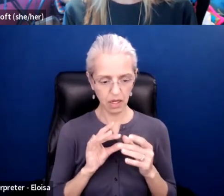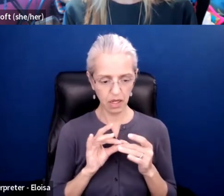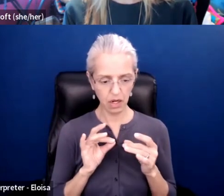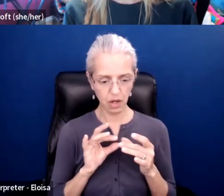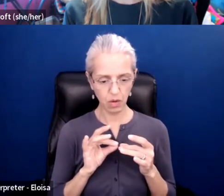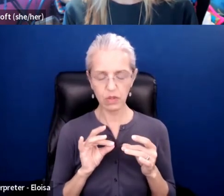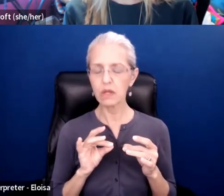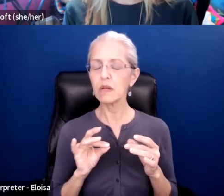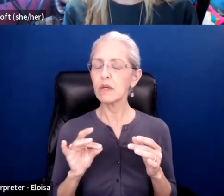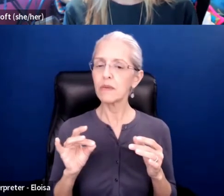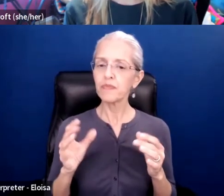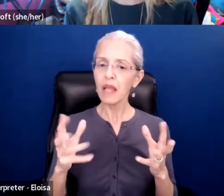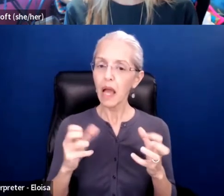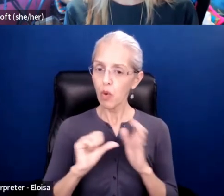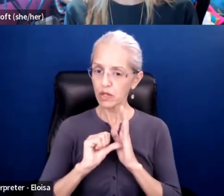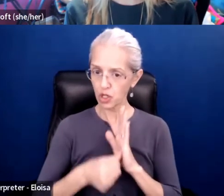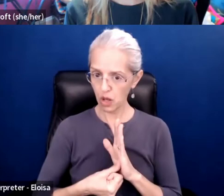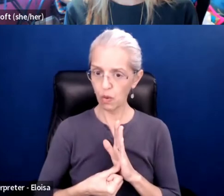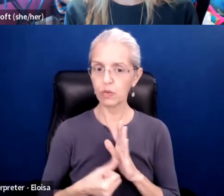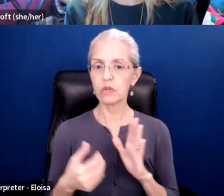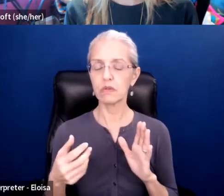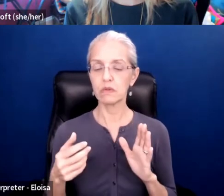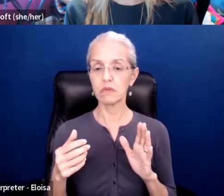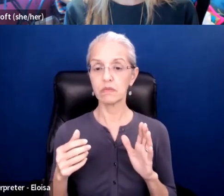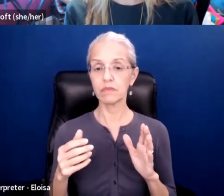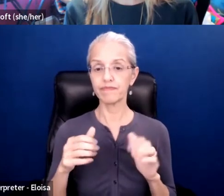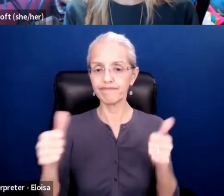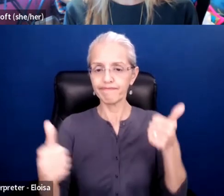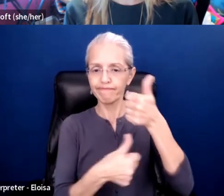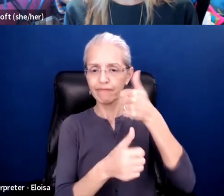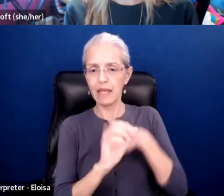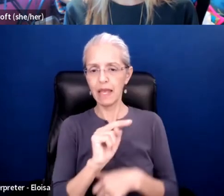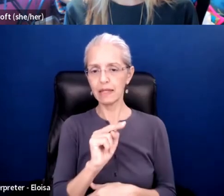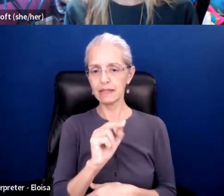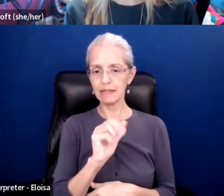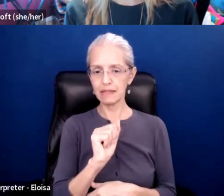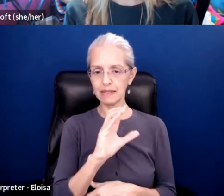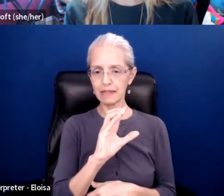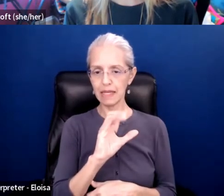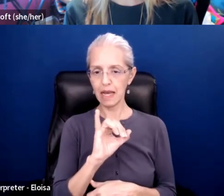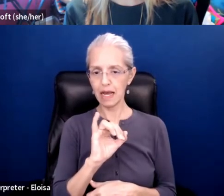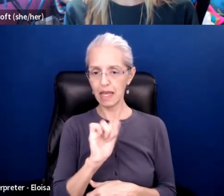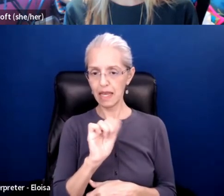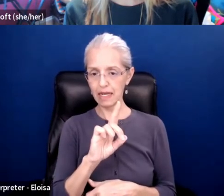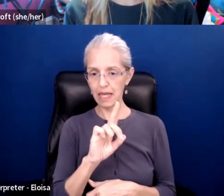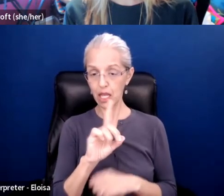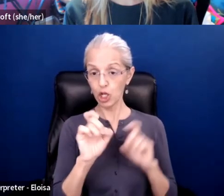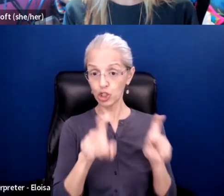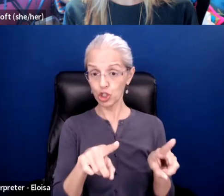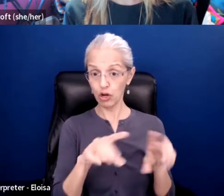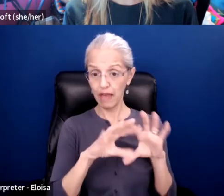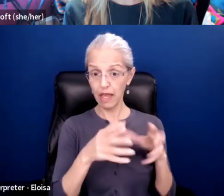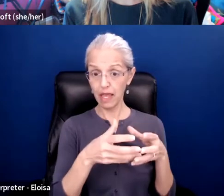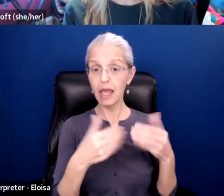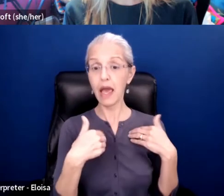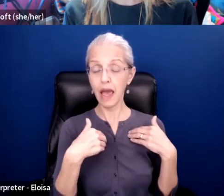So I want to note that within the NCIAD survey sample, there are